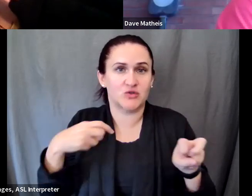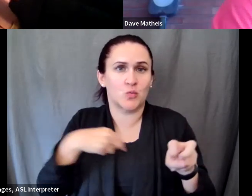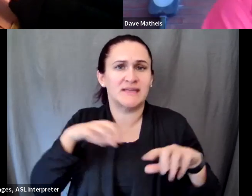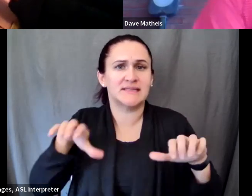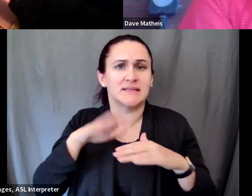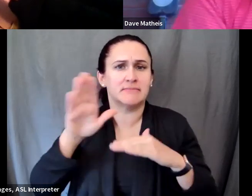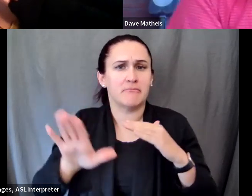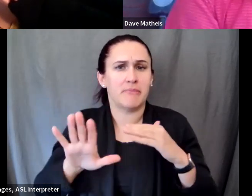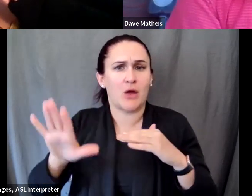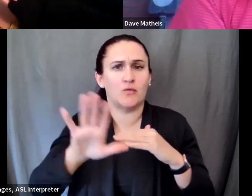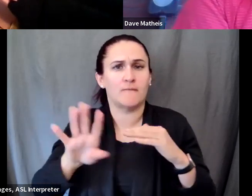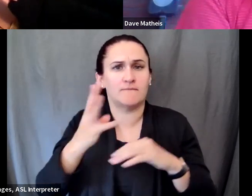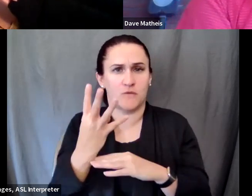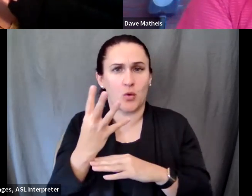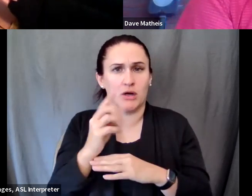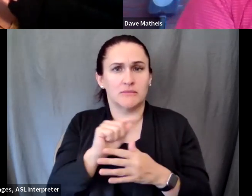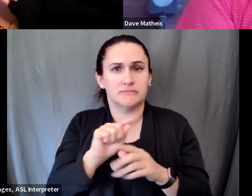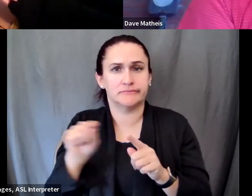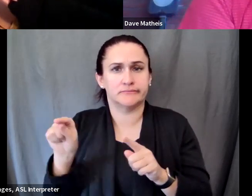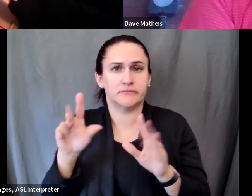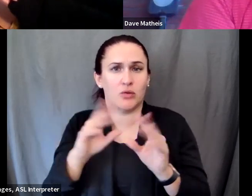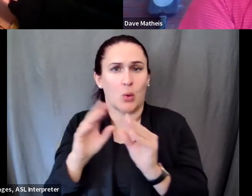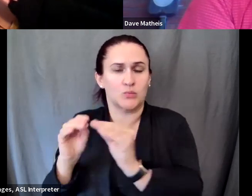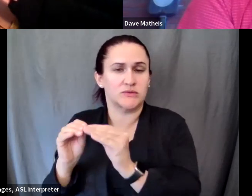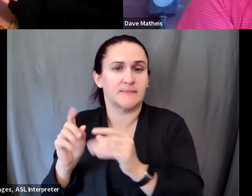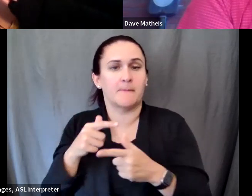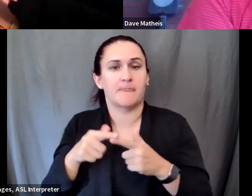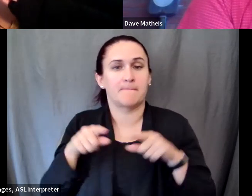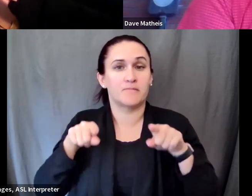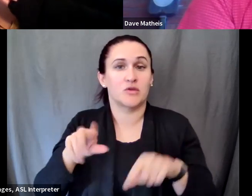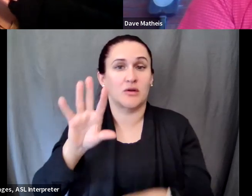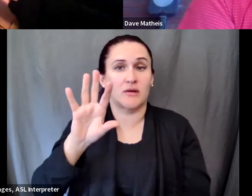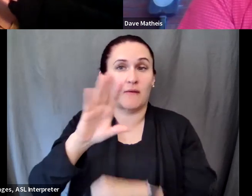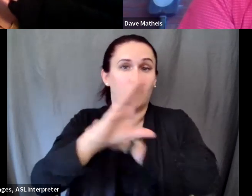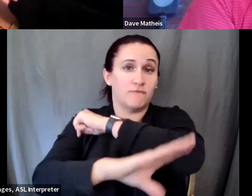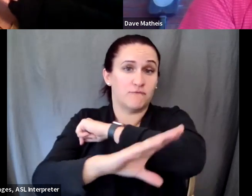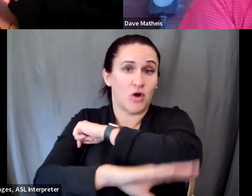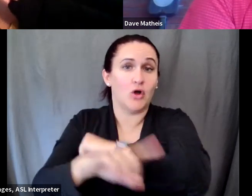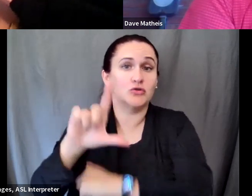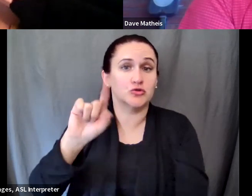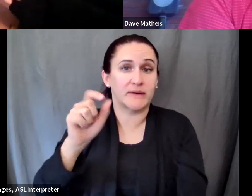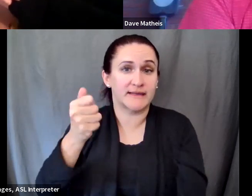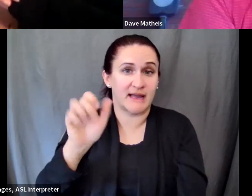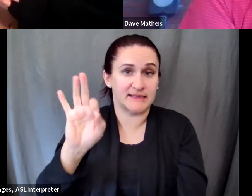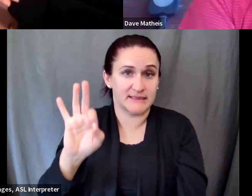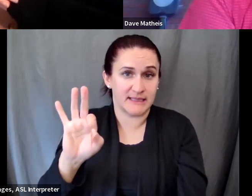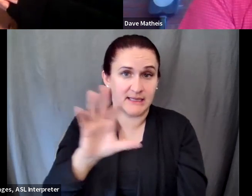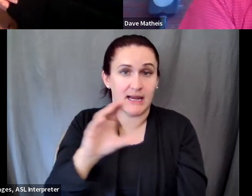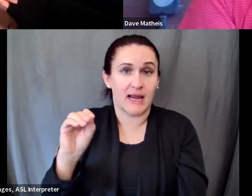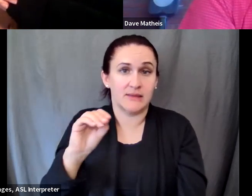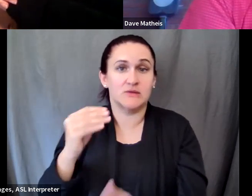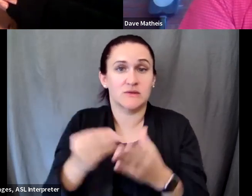those. And then this was in the fall of 2019, and then the spring